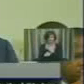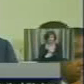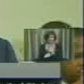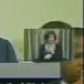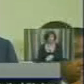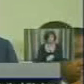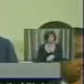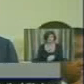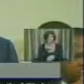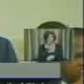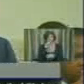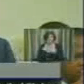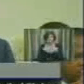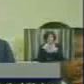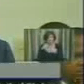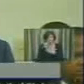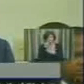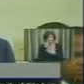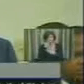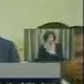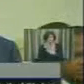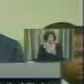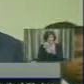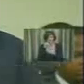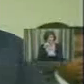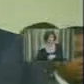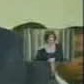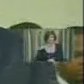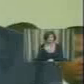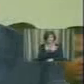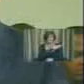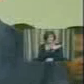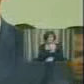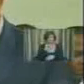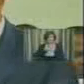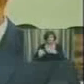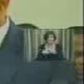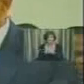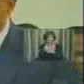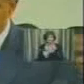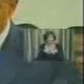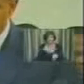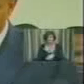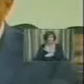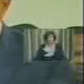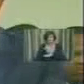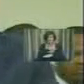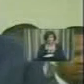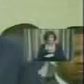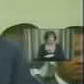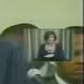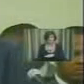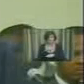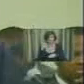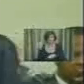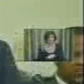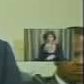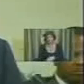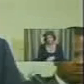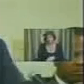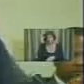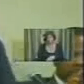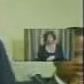was property taxes and where we are with property taxes at this time. He also talked about what he called a residue